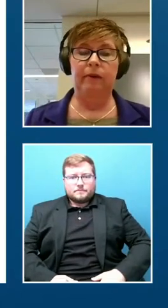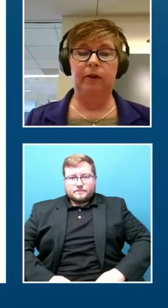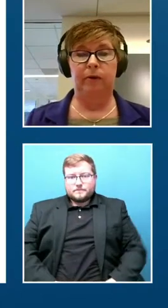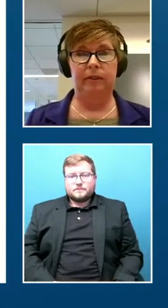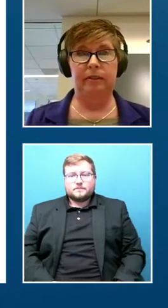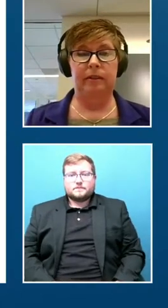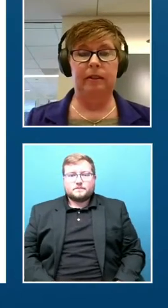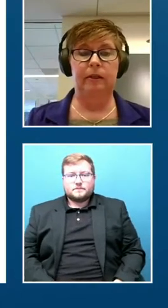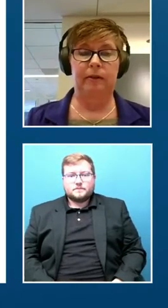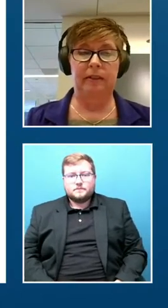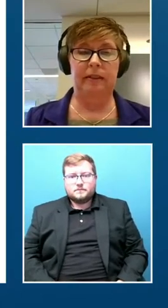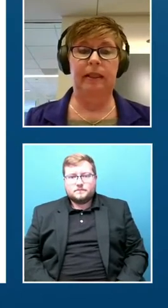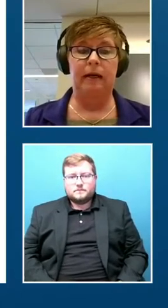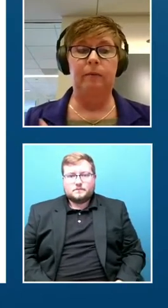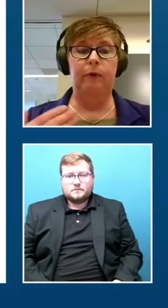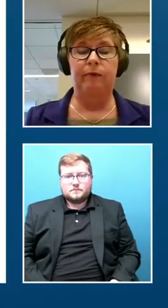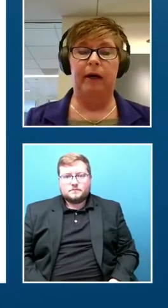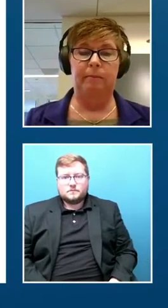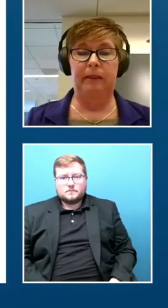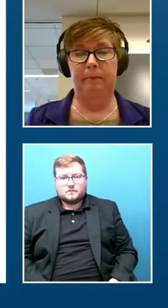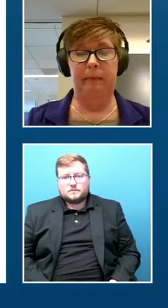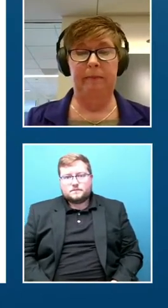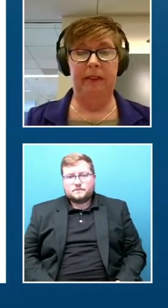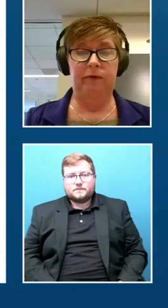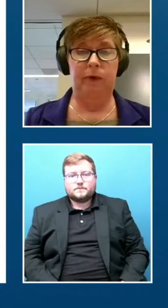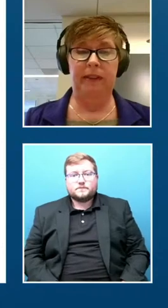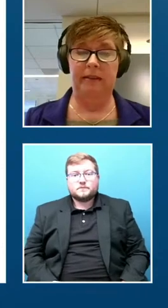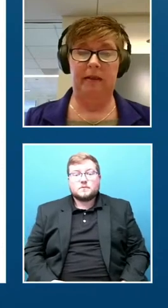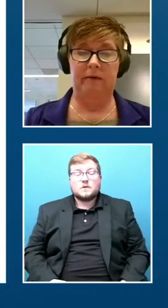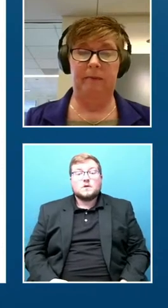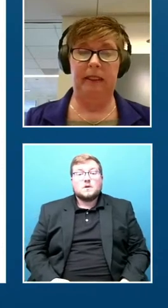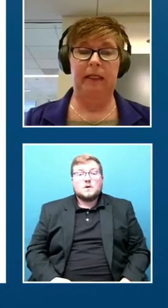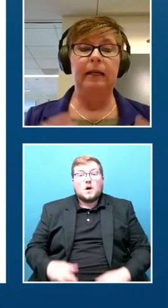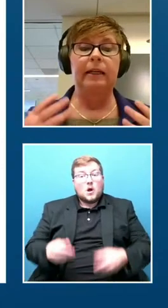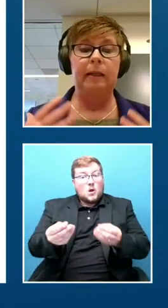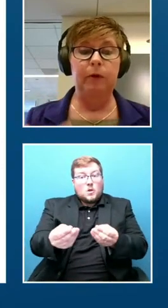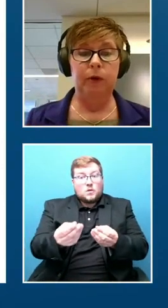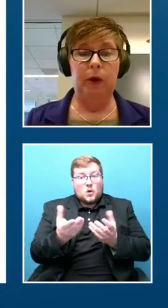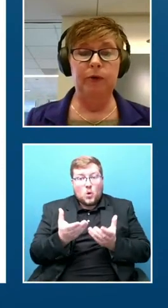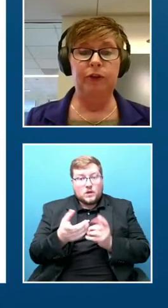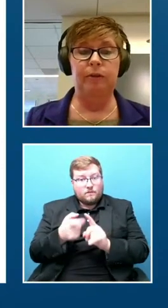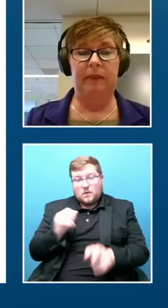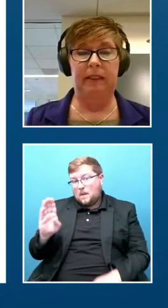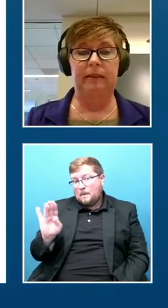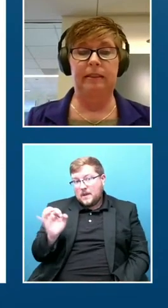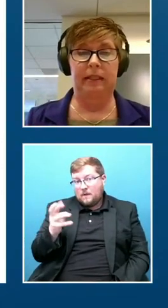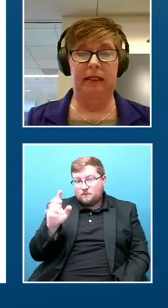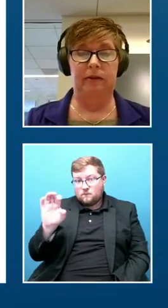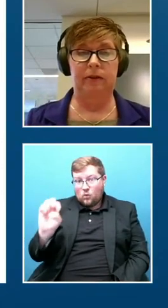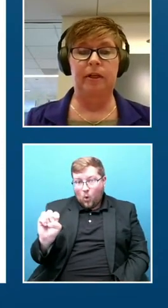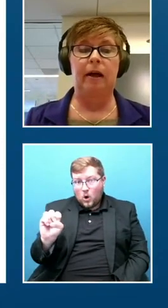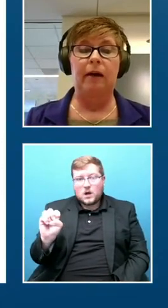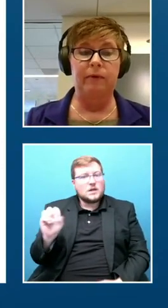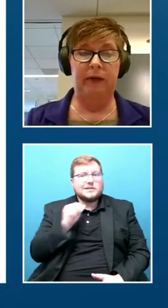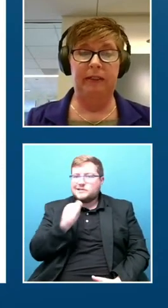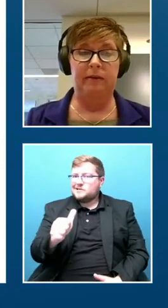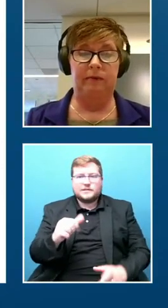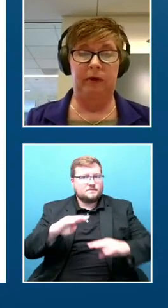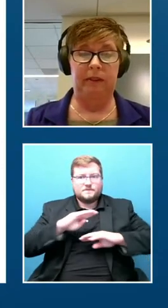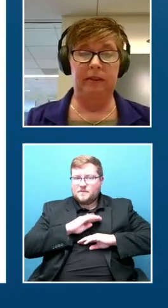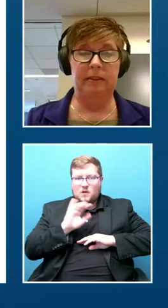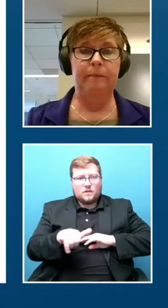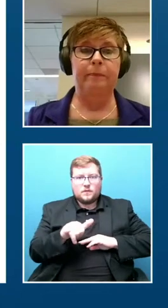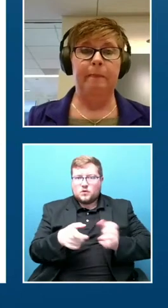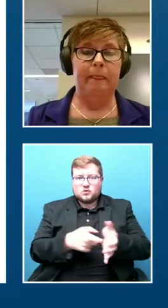None of the notice that provided by BF4 and the executive committee came close to meeting the standards of